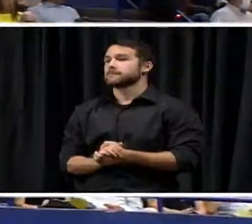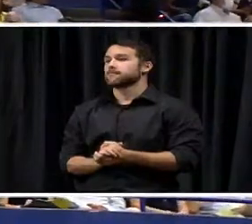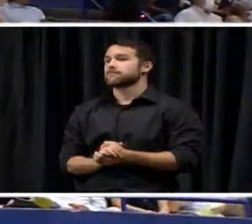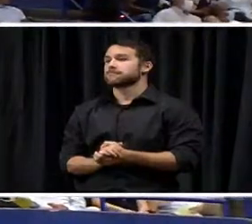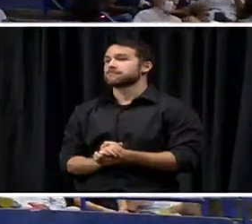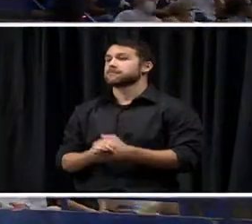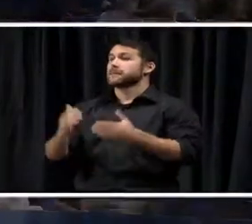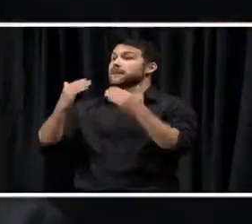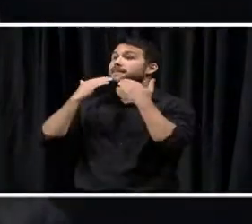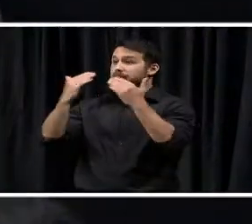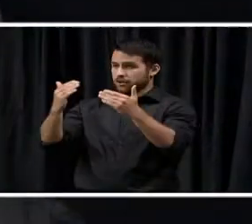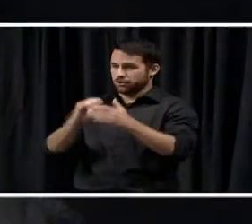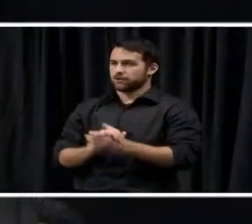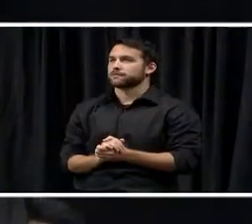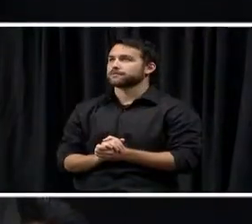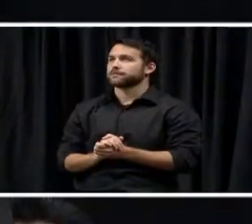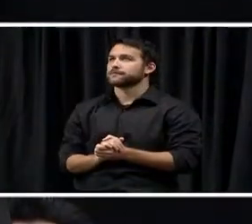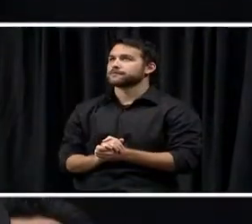Thank you.